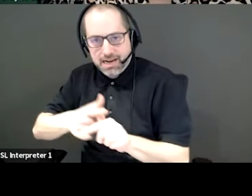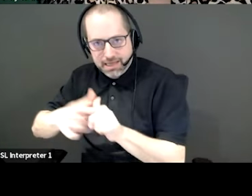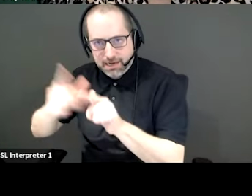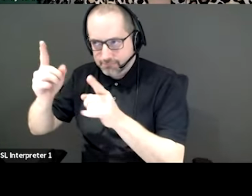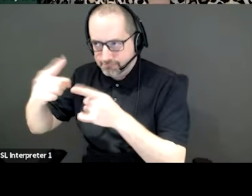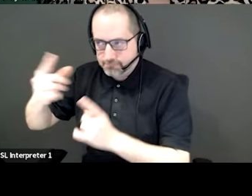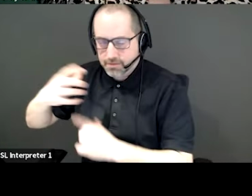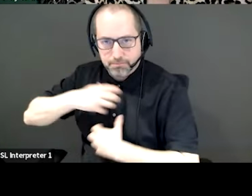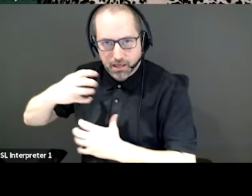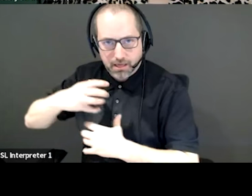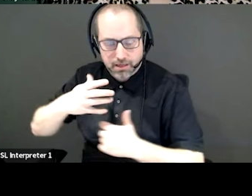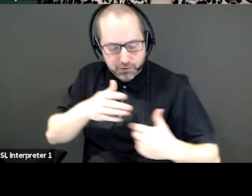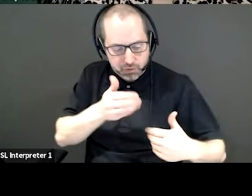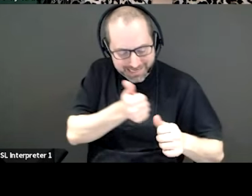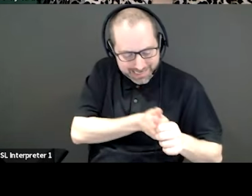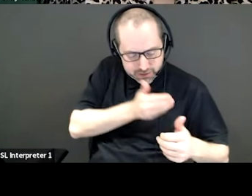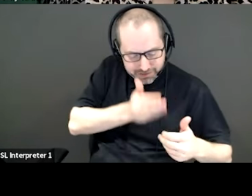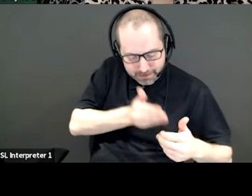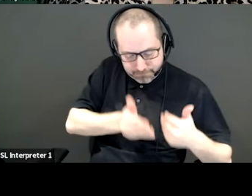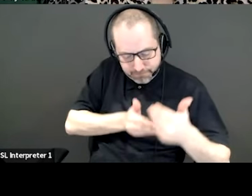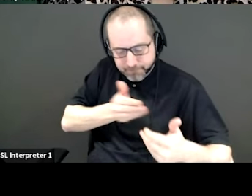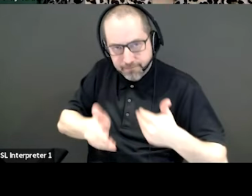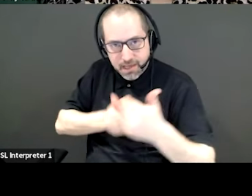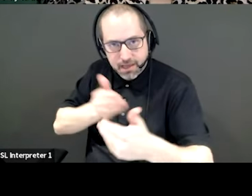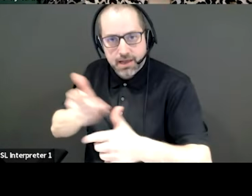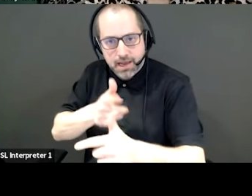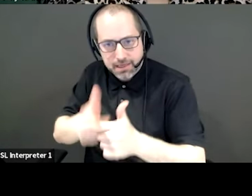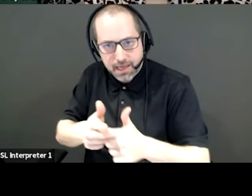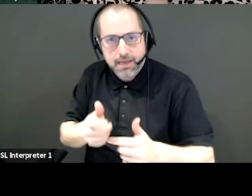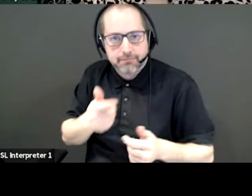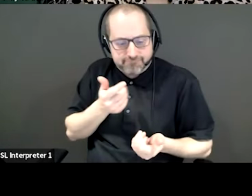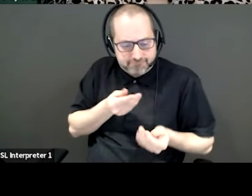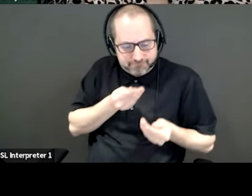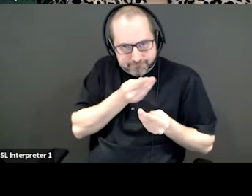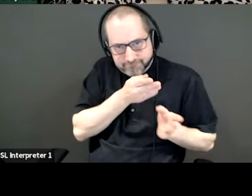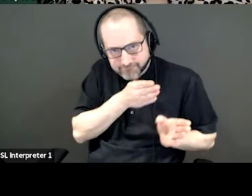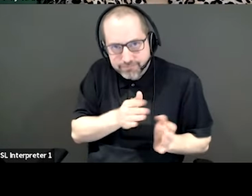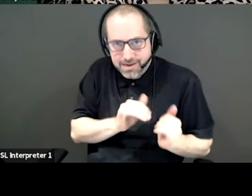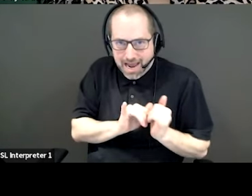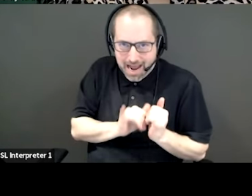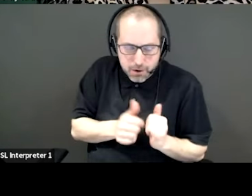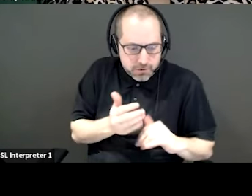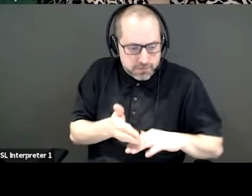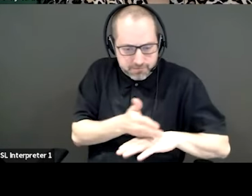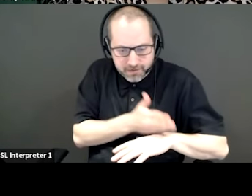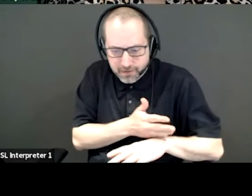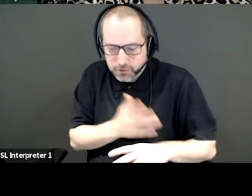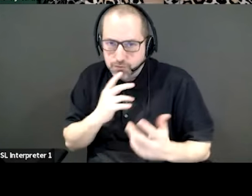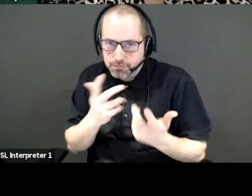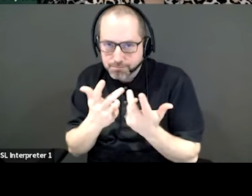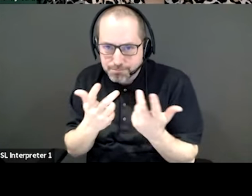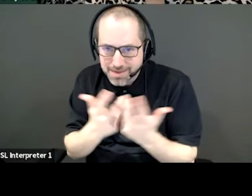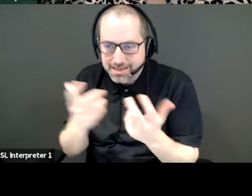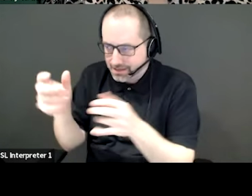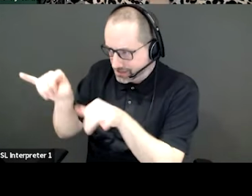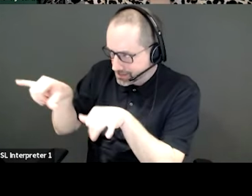complaint process. And we go through strategies to meet the procedural fairness, trauma-informed, and harm reduction